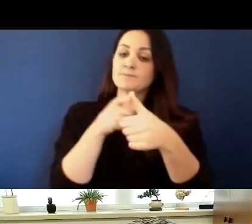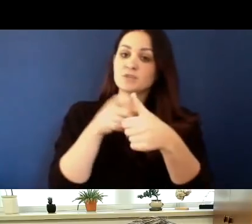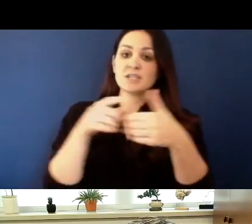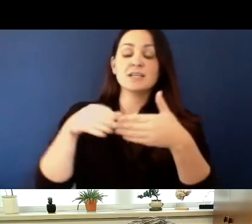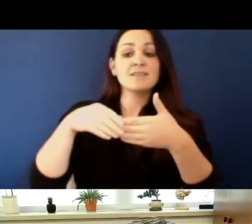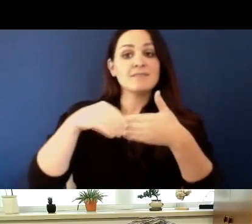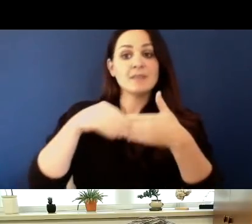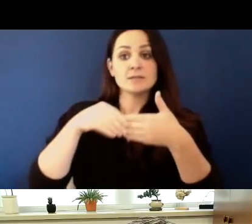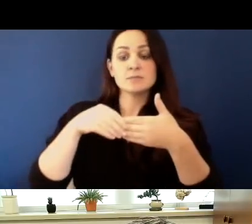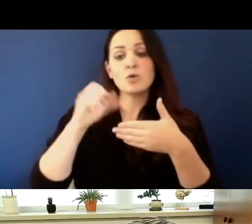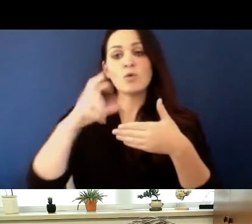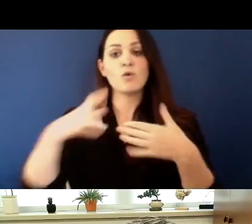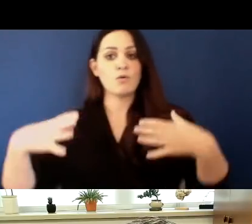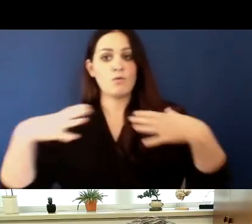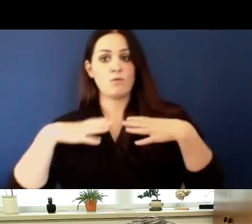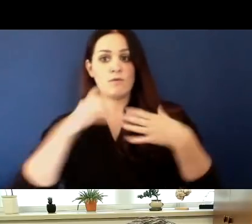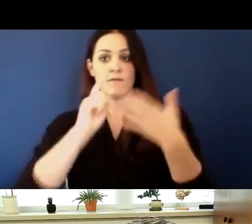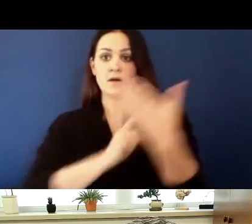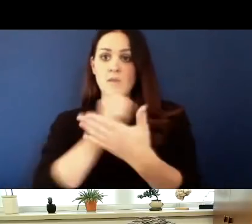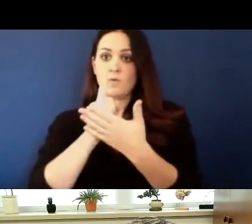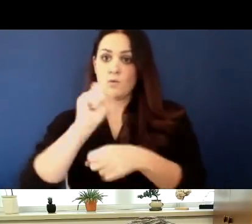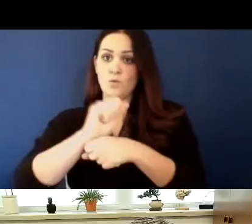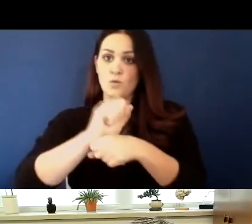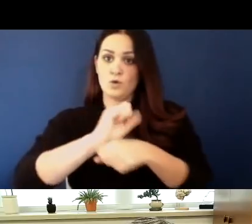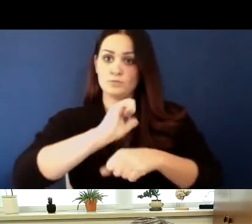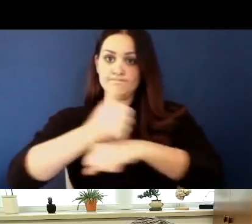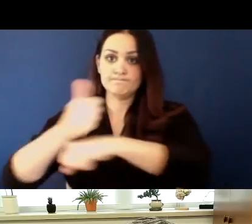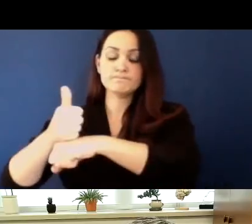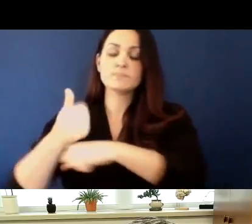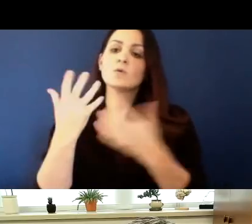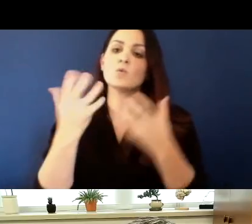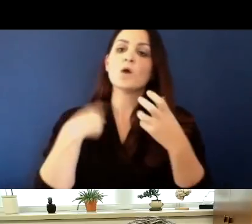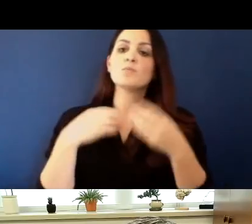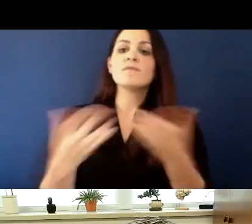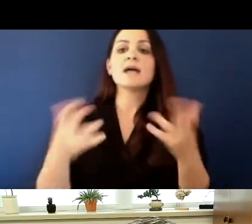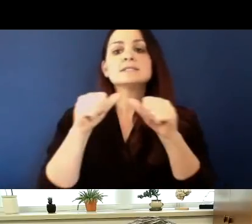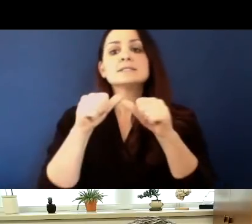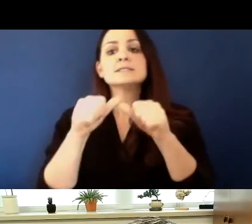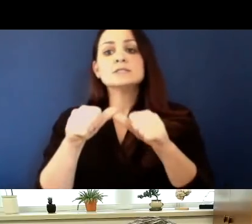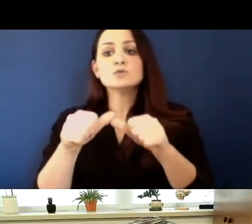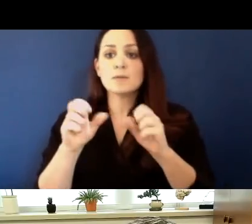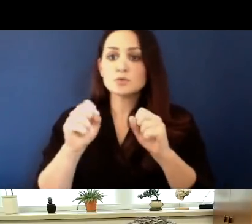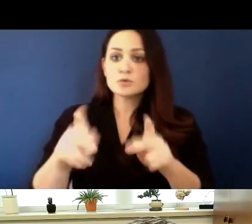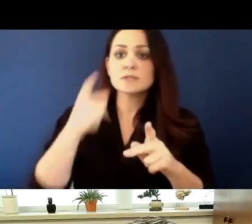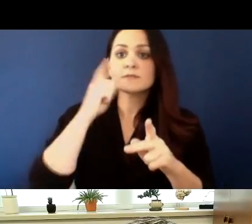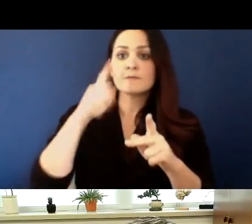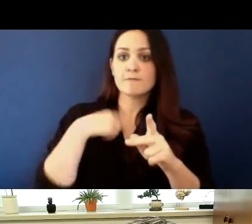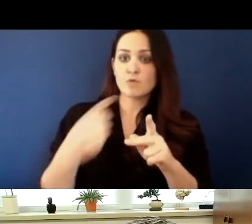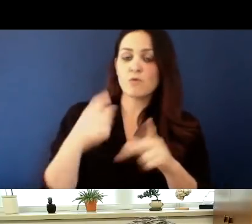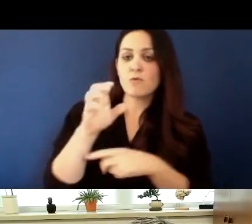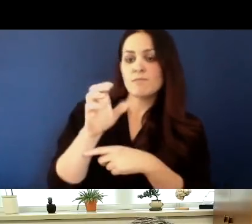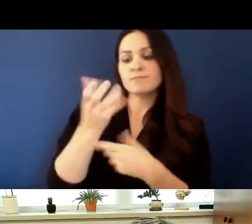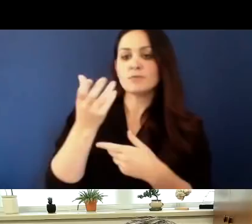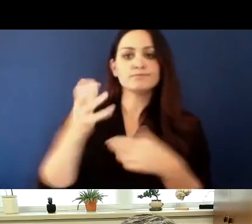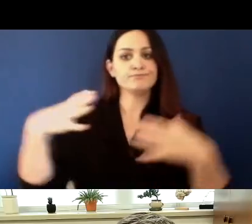off-hour work schedules and arrangements. We want to provide continued opportunities for flexible and off-hour scheduling solutions at